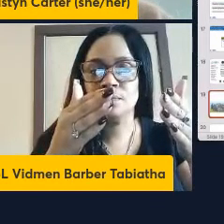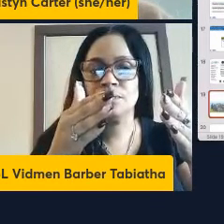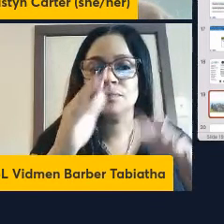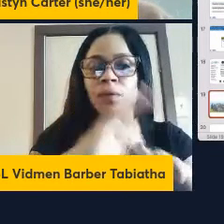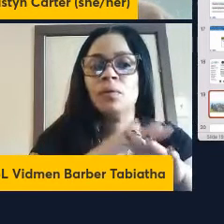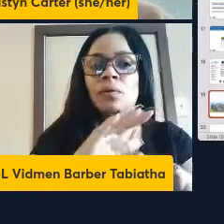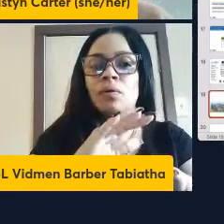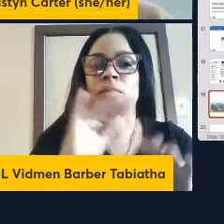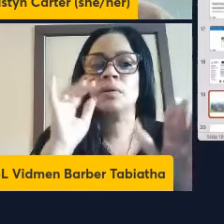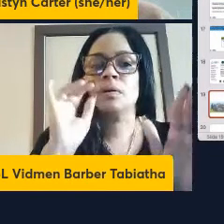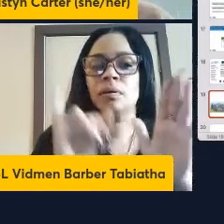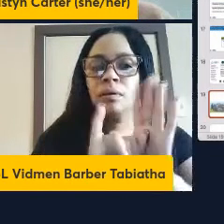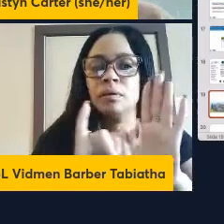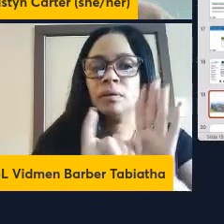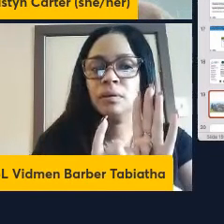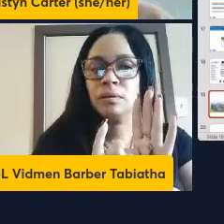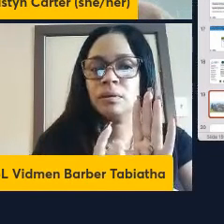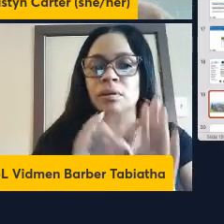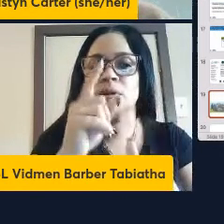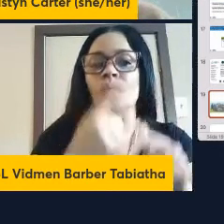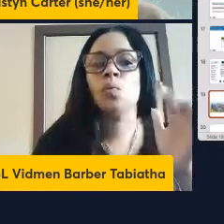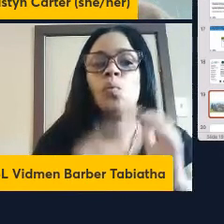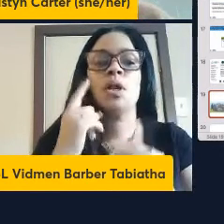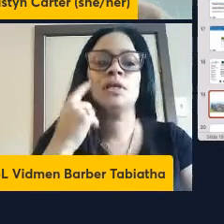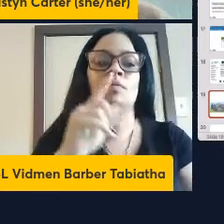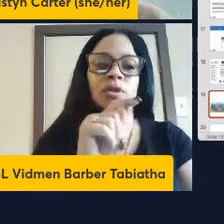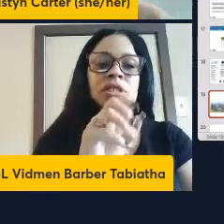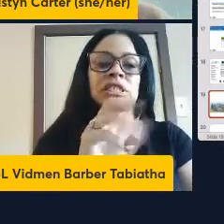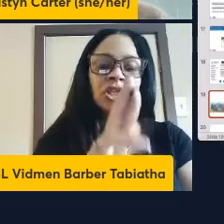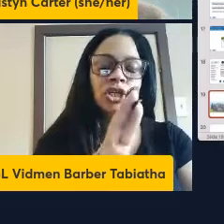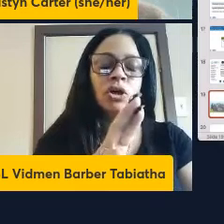identifying the antigen that these TCRs recognize.